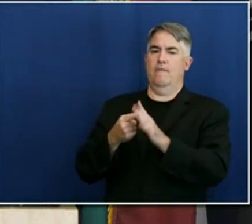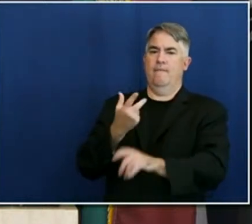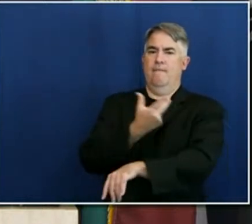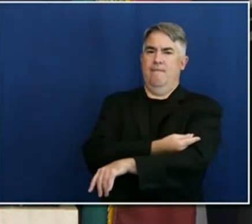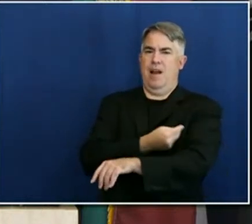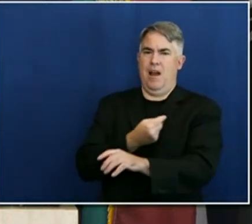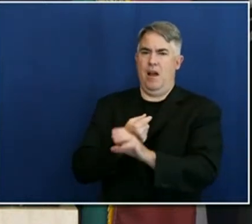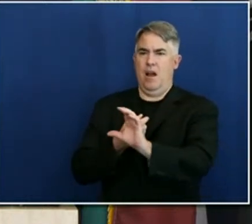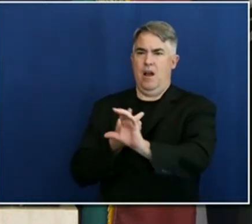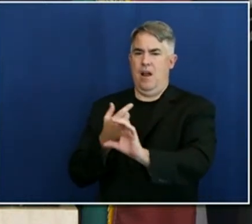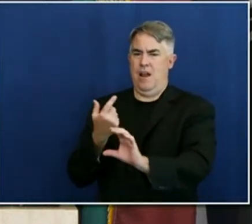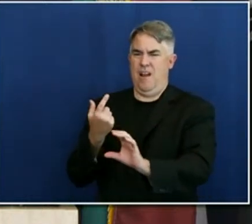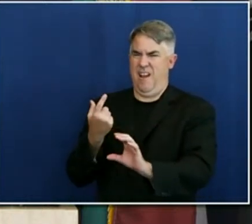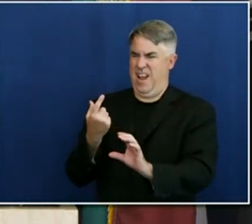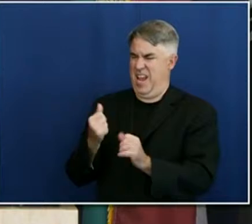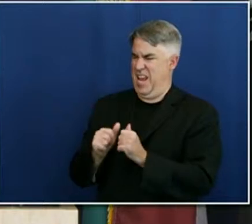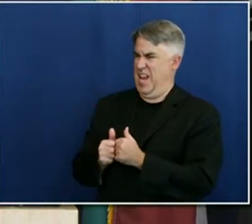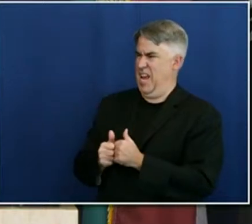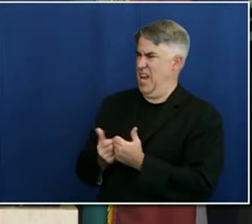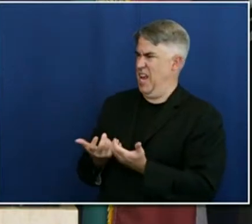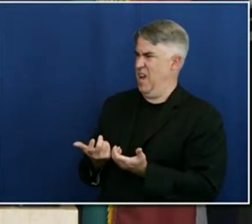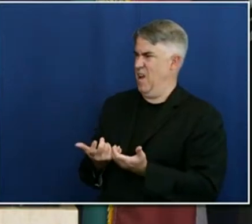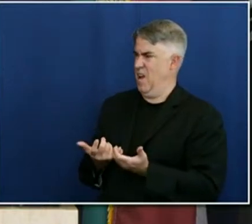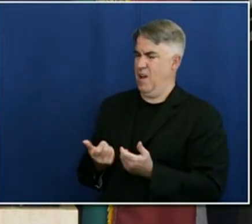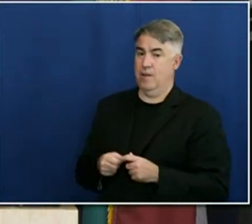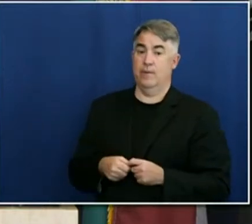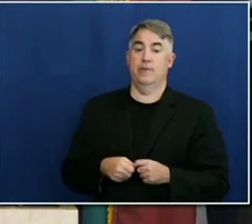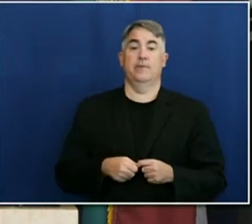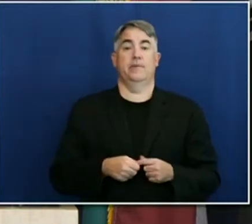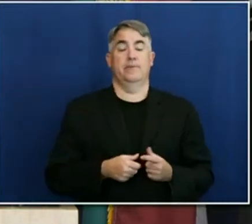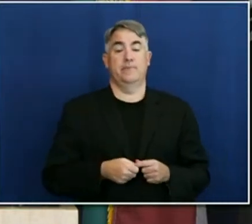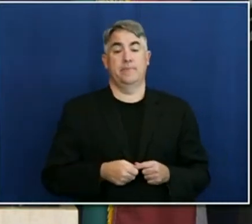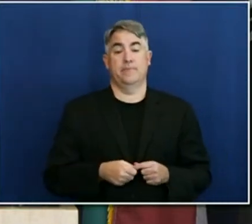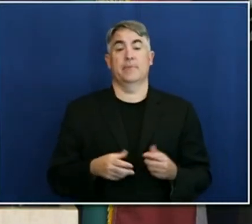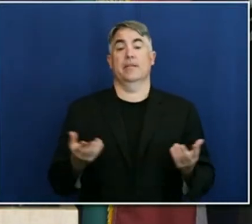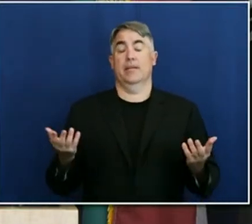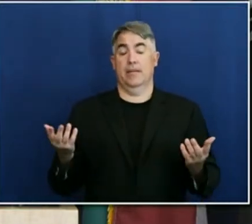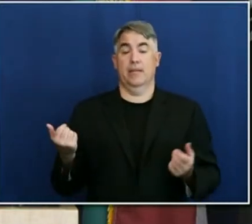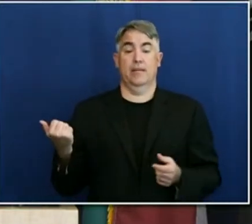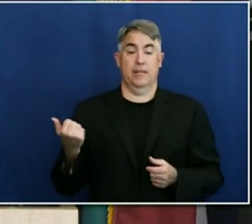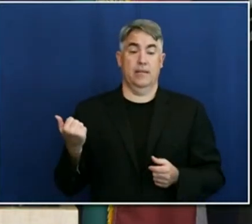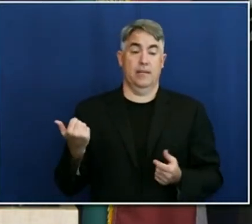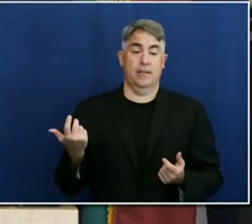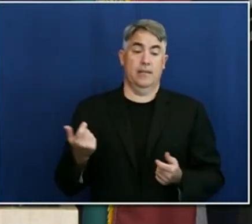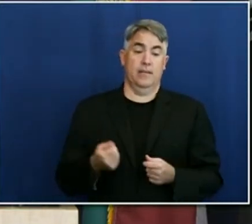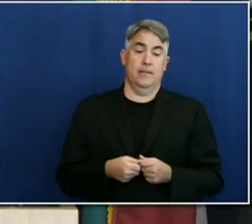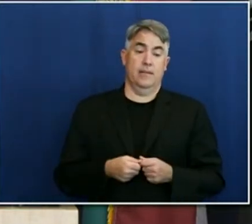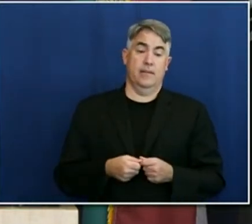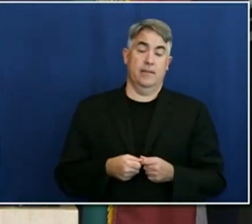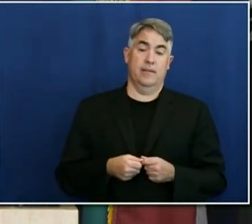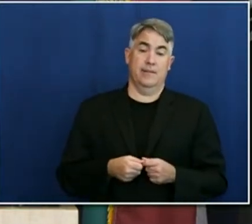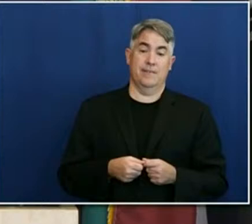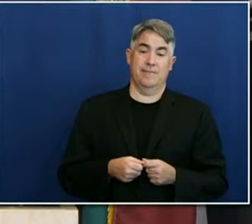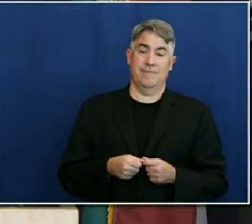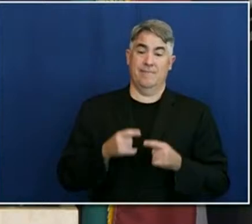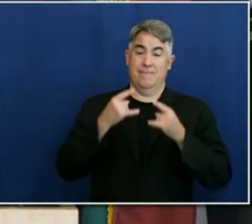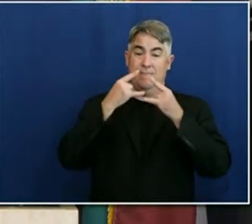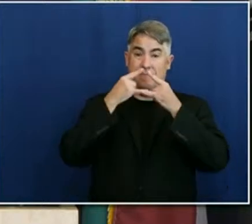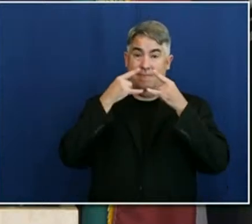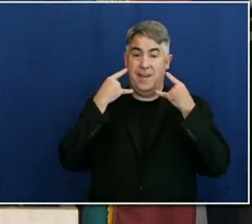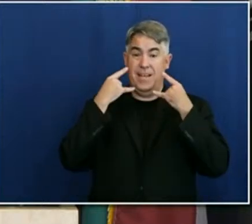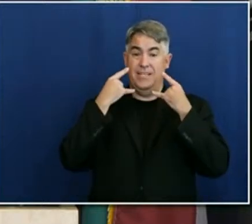are the county just trusting in people's judgment? Well, from the beginning, I mean, look, when we think about the mask requirements from the